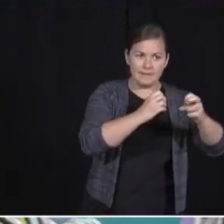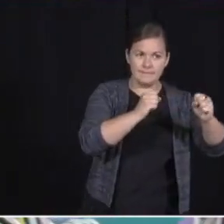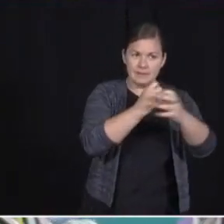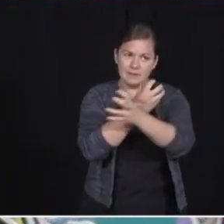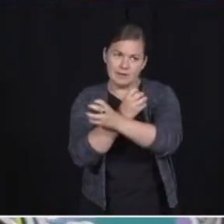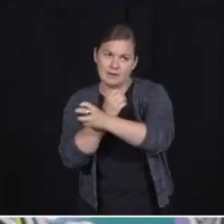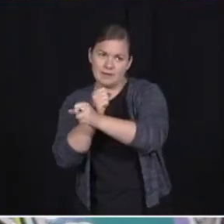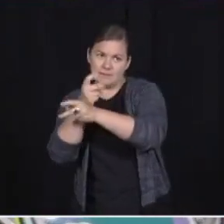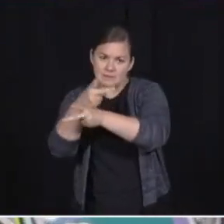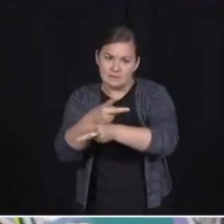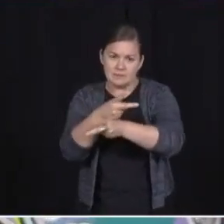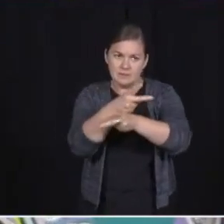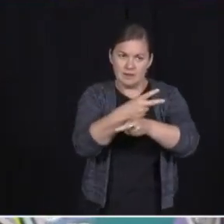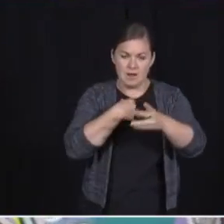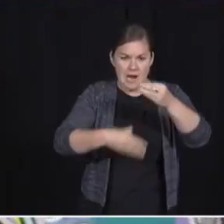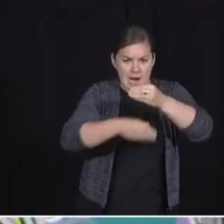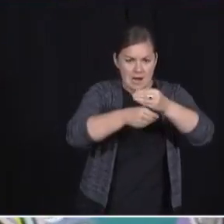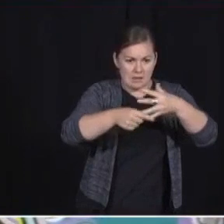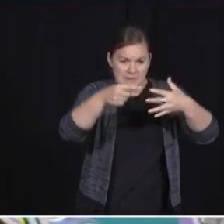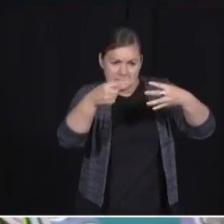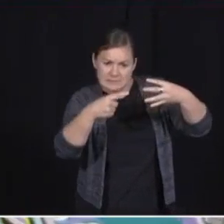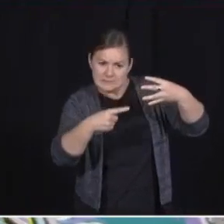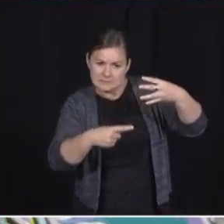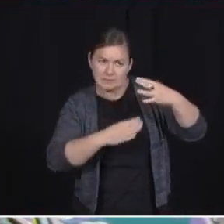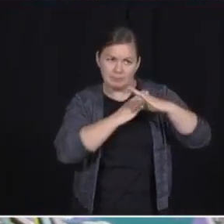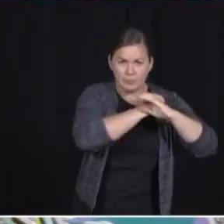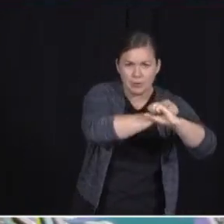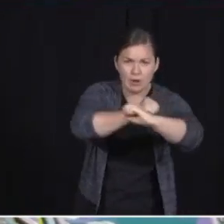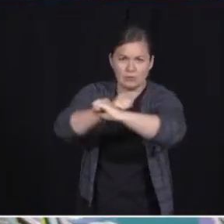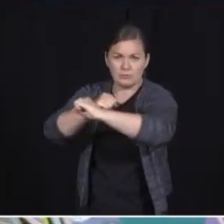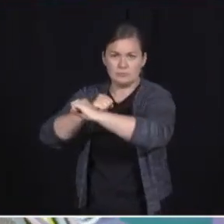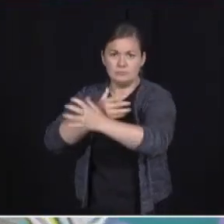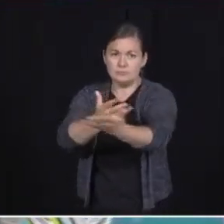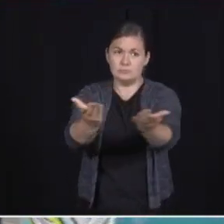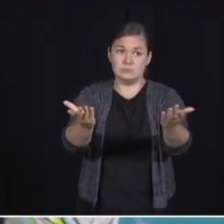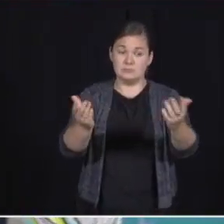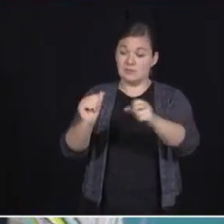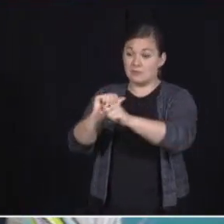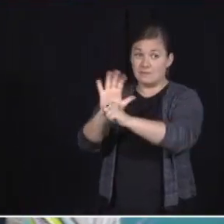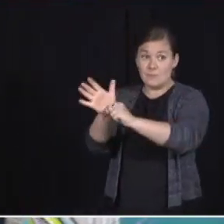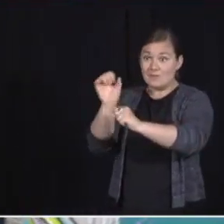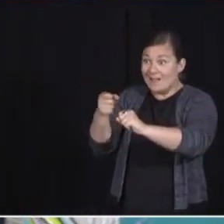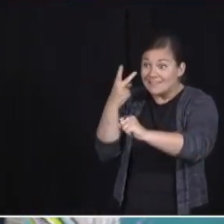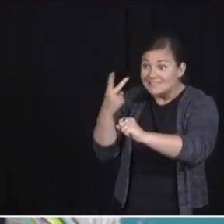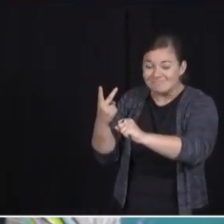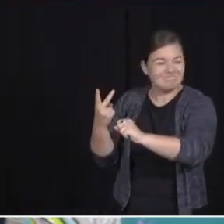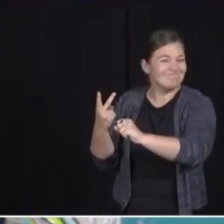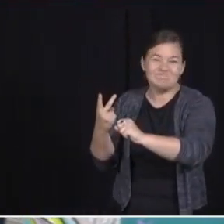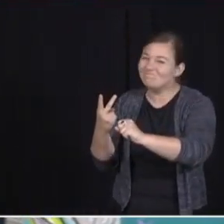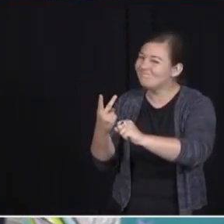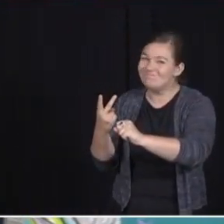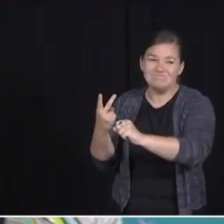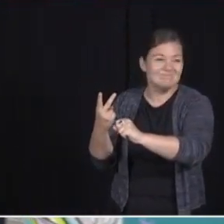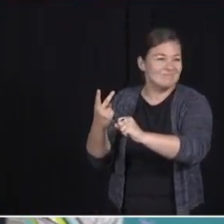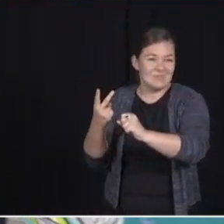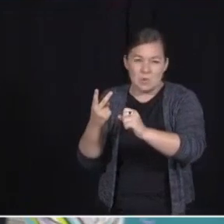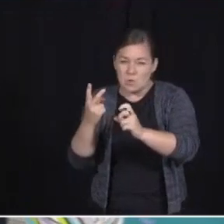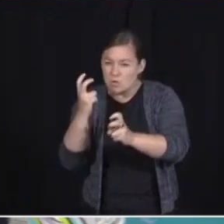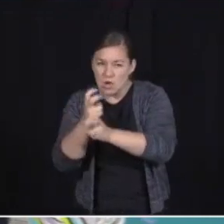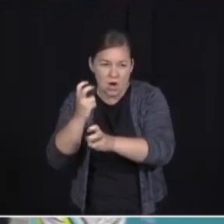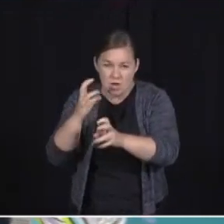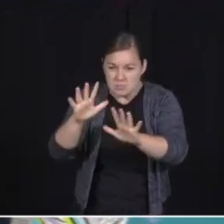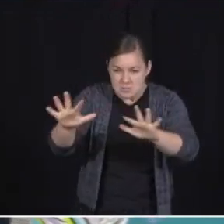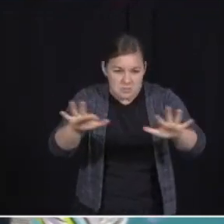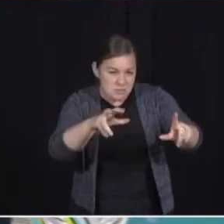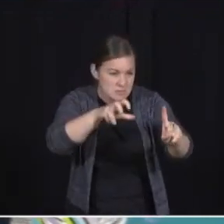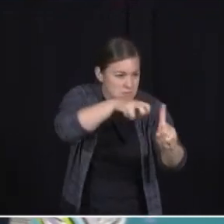public. When you face an invisible enemy, tracking and tracing is absolutely critical. And as I